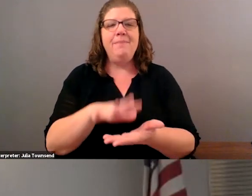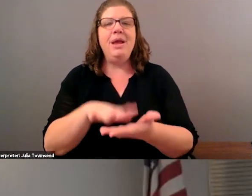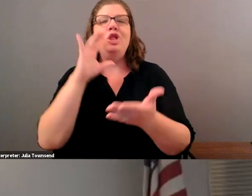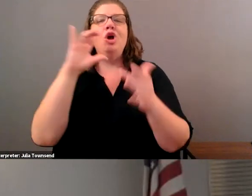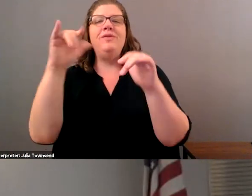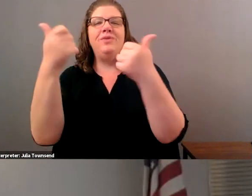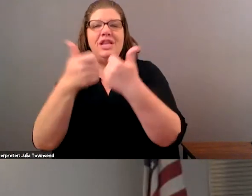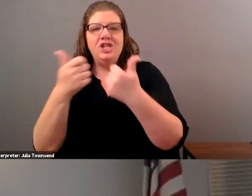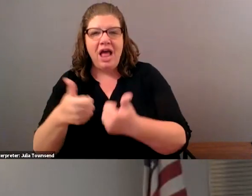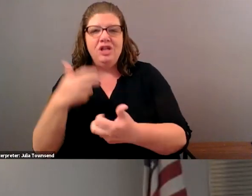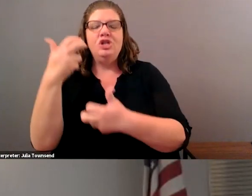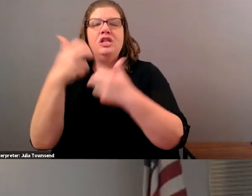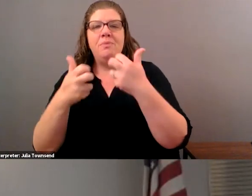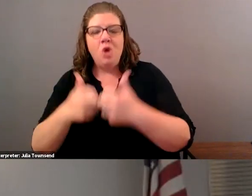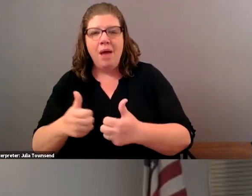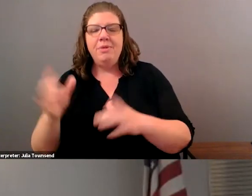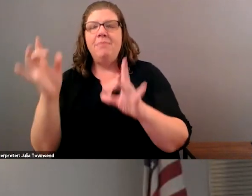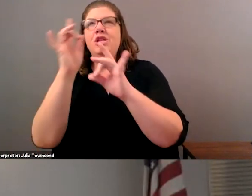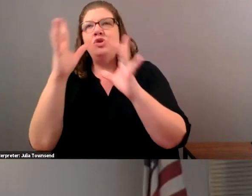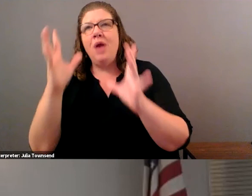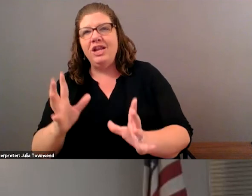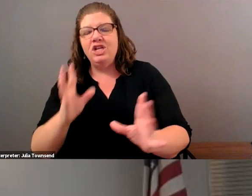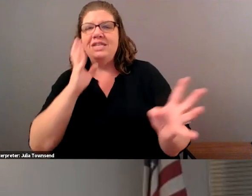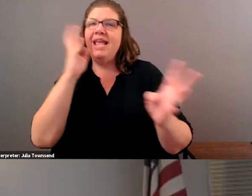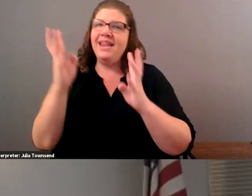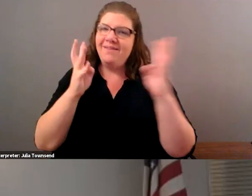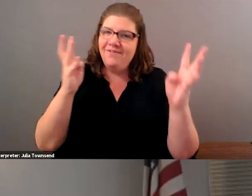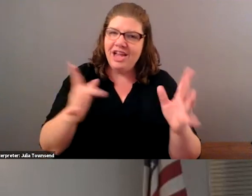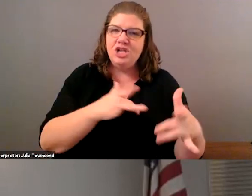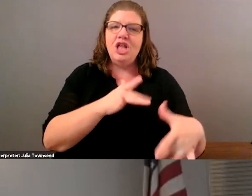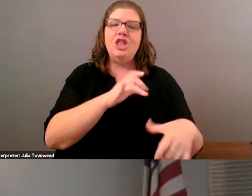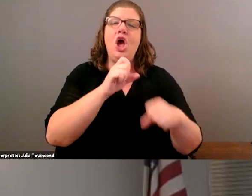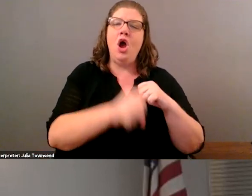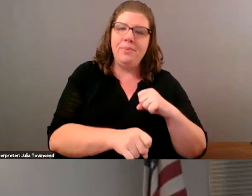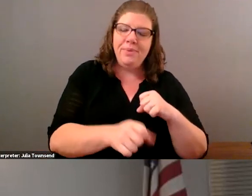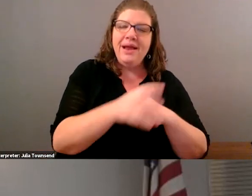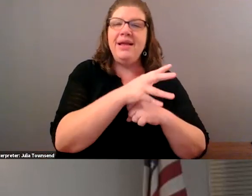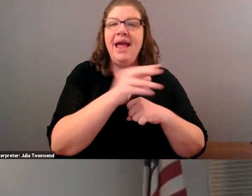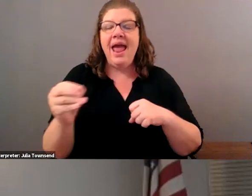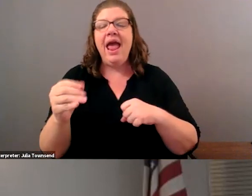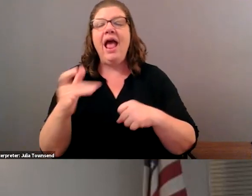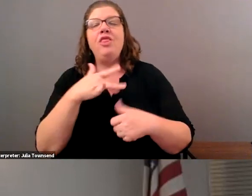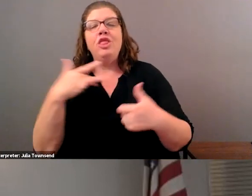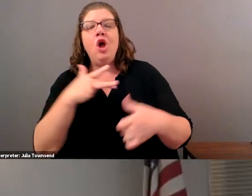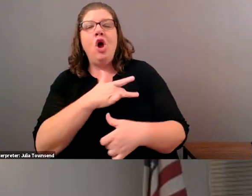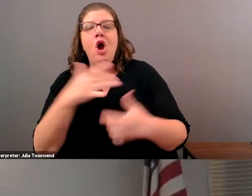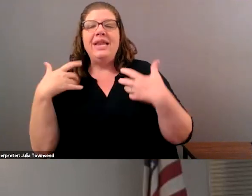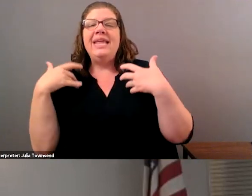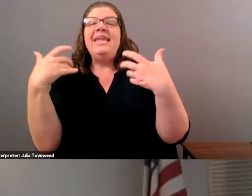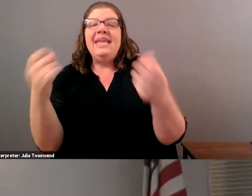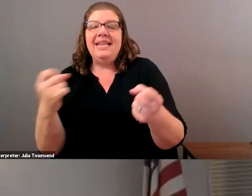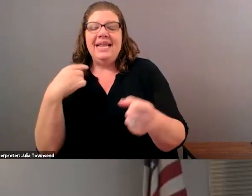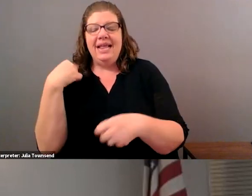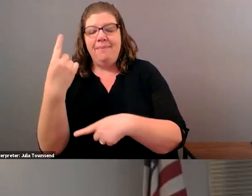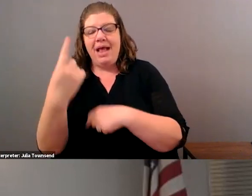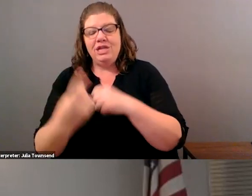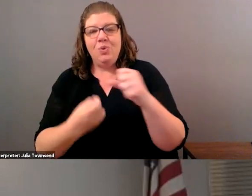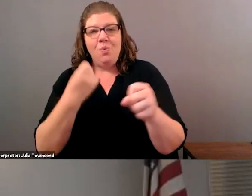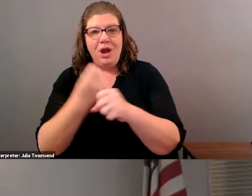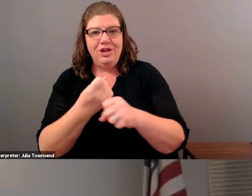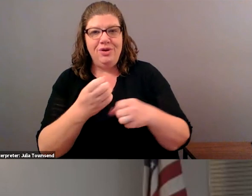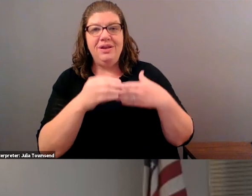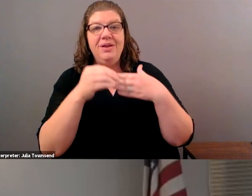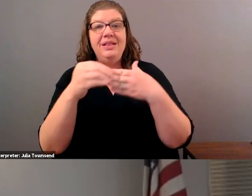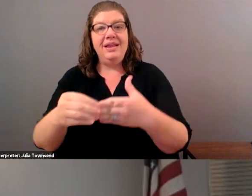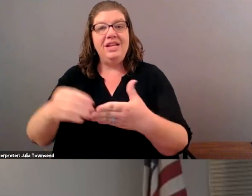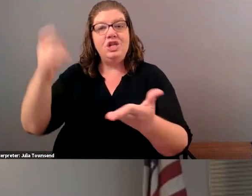the problems, the tragedies, the innovations, the heartbreak, and the heart healing of the past year that lead us to wise